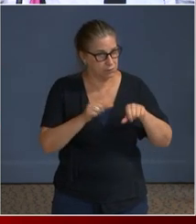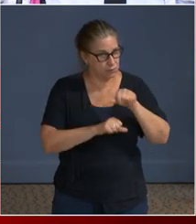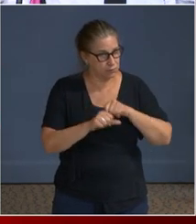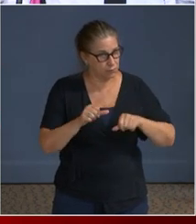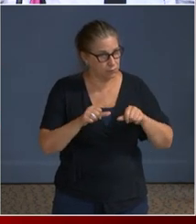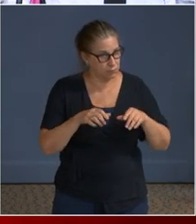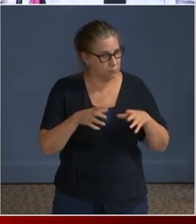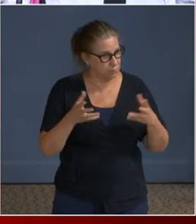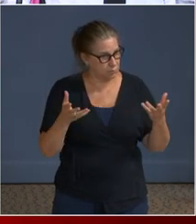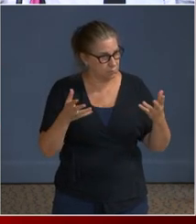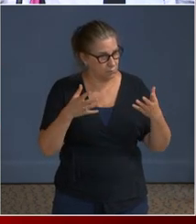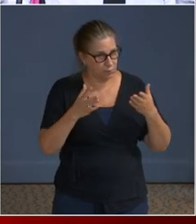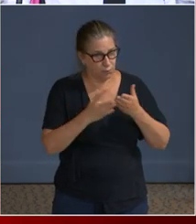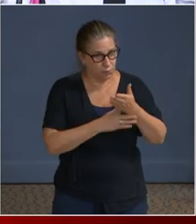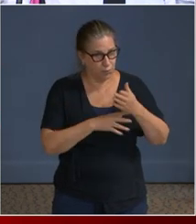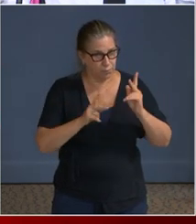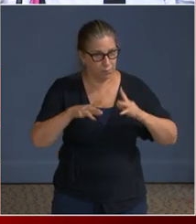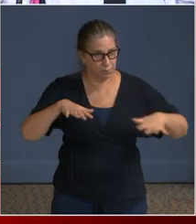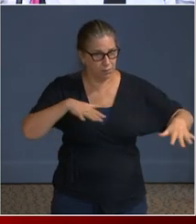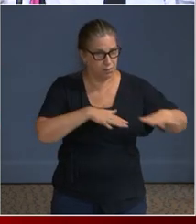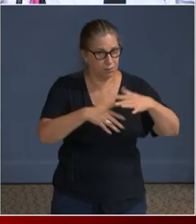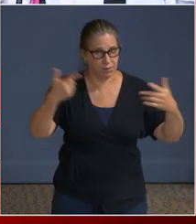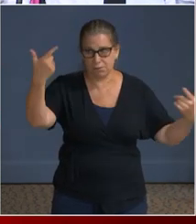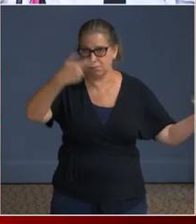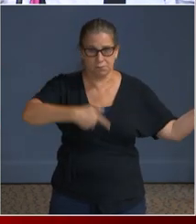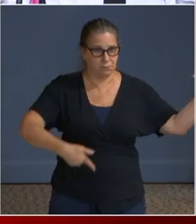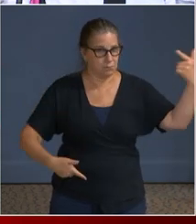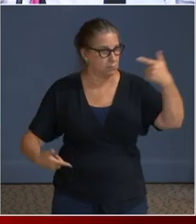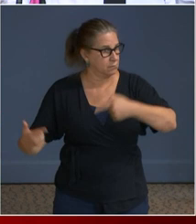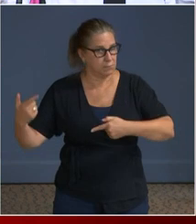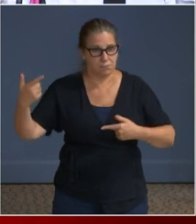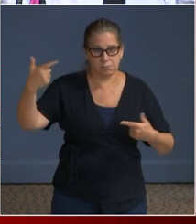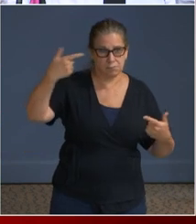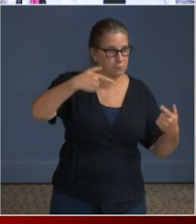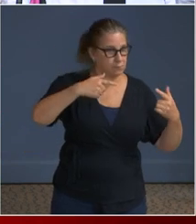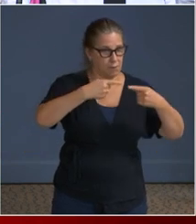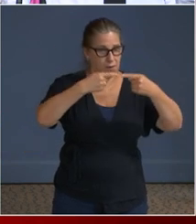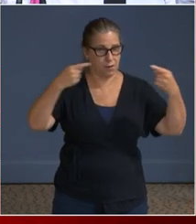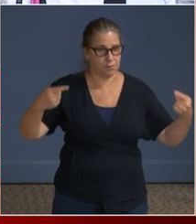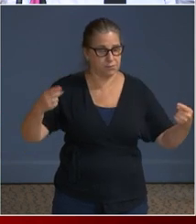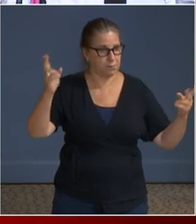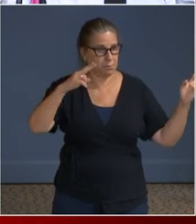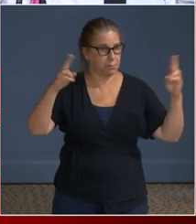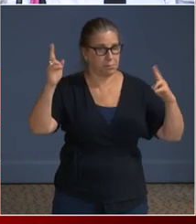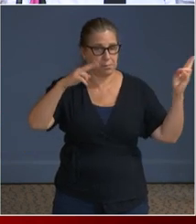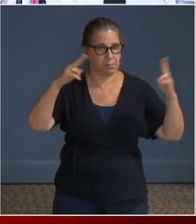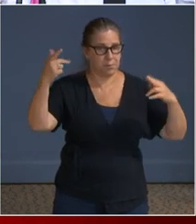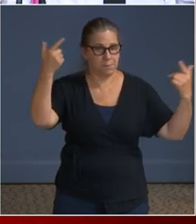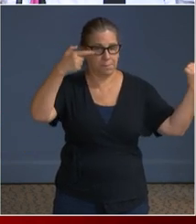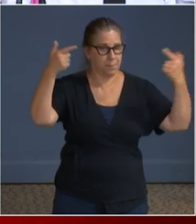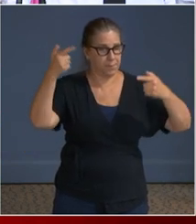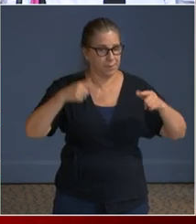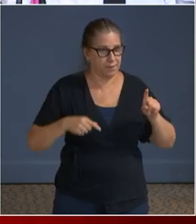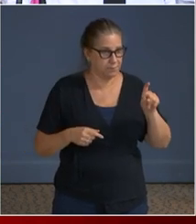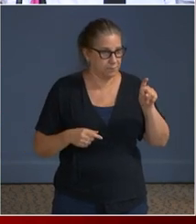have it appears to be an exchange of gunfire at this point. And you got to remember, we're in the preliminary stages. This is a